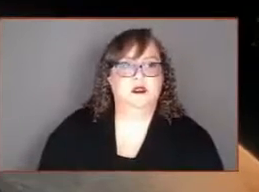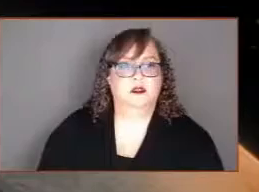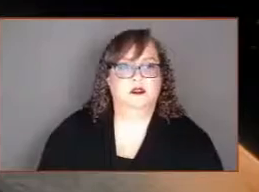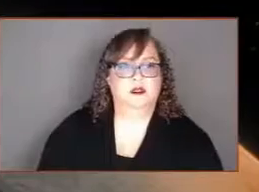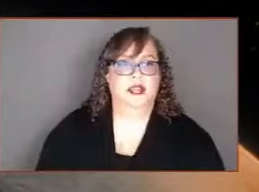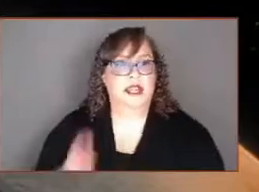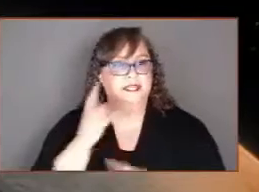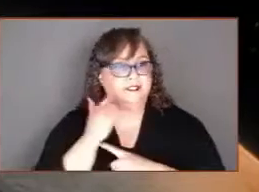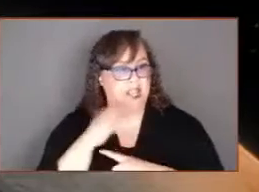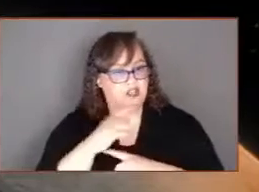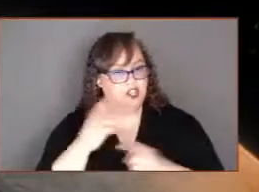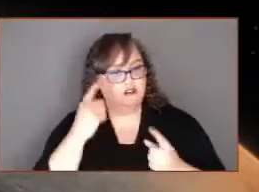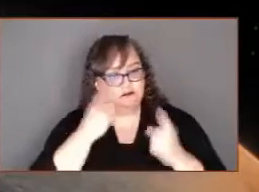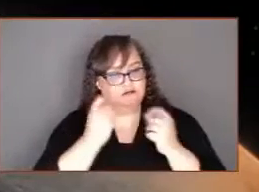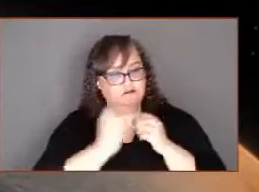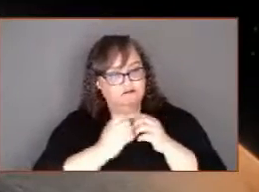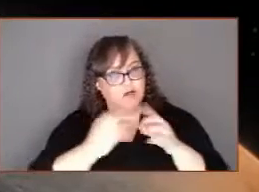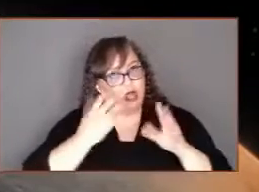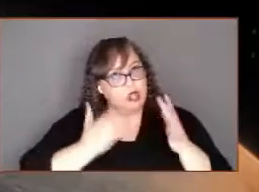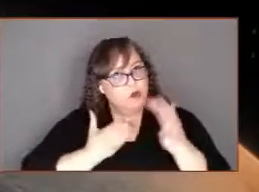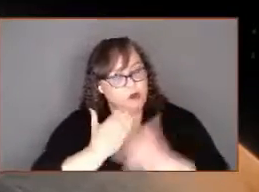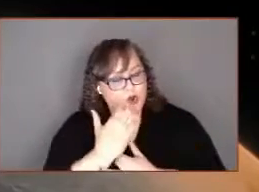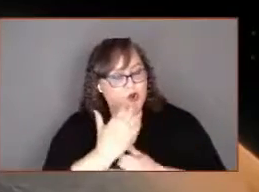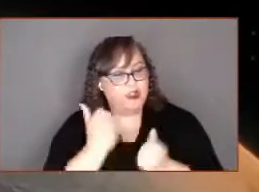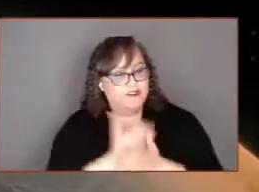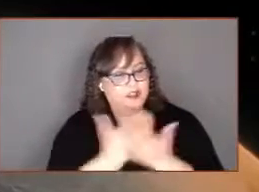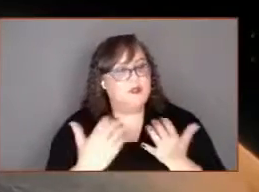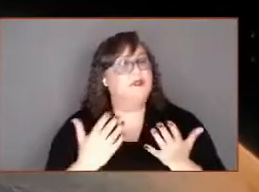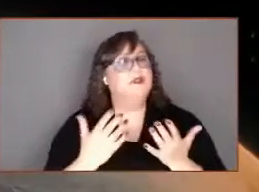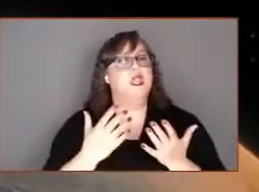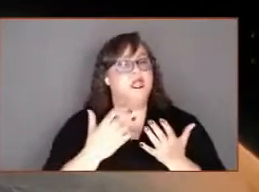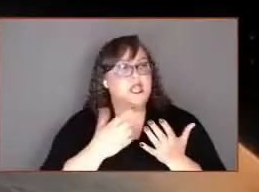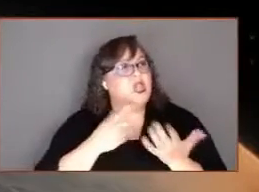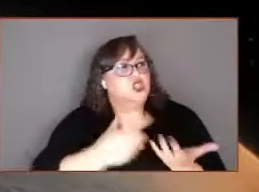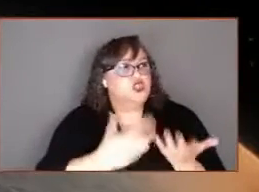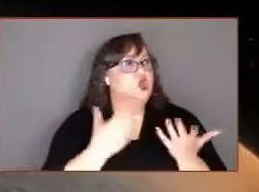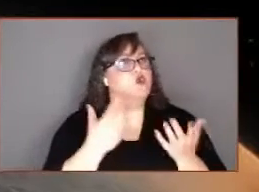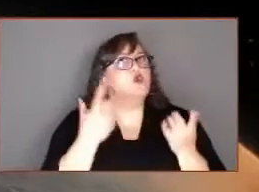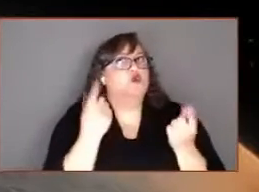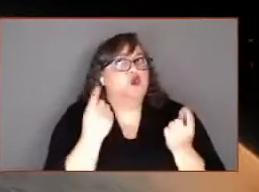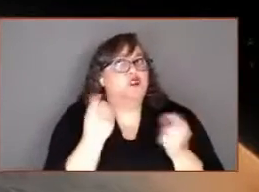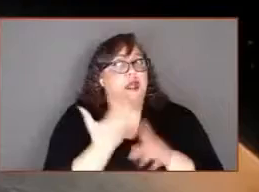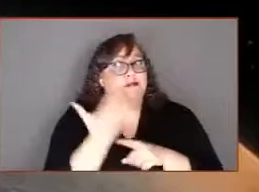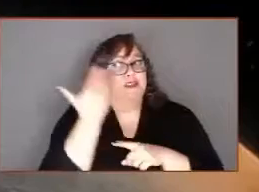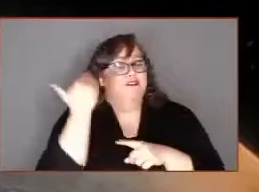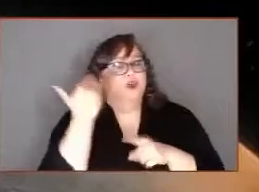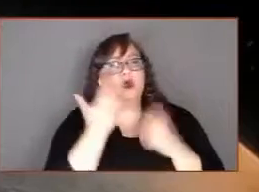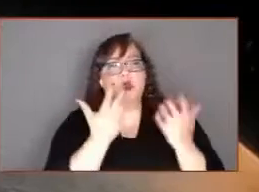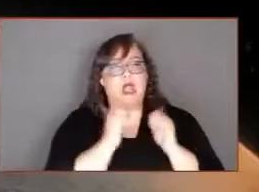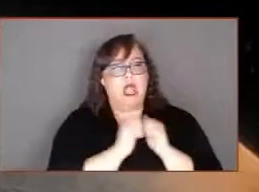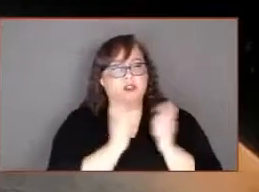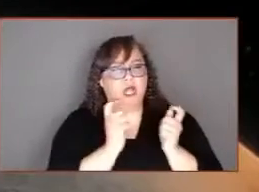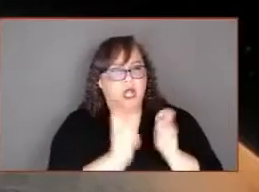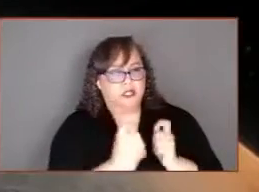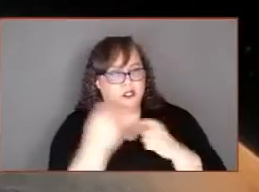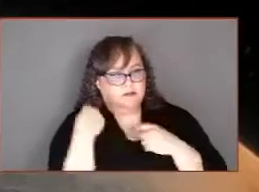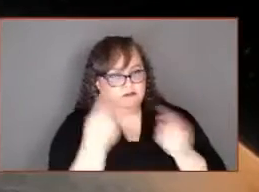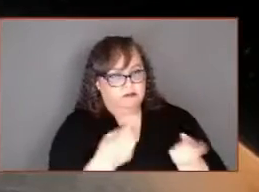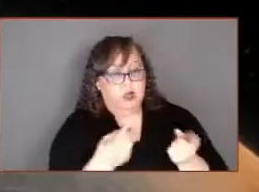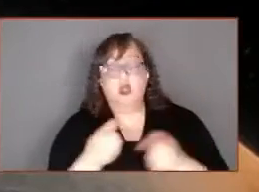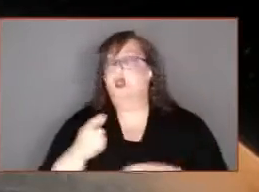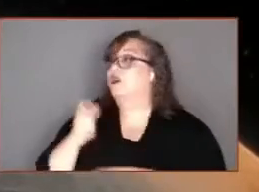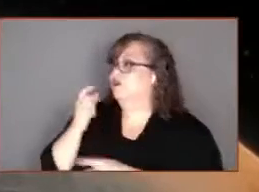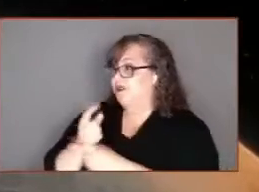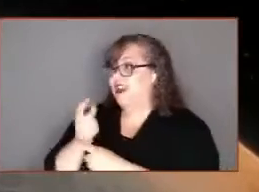years past, and how have you compensated for some of those this year as you compete? Sure. So 2 years ago, our team faced the issue of over melting the